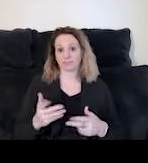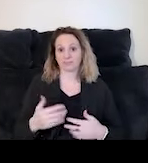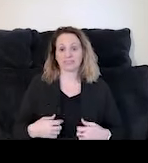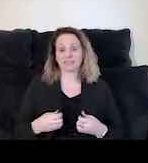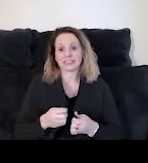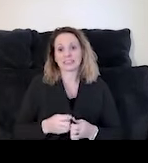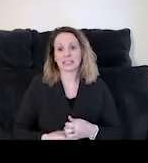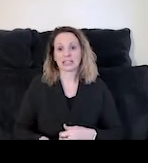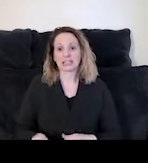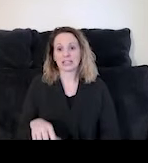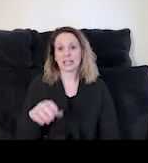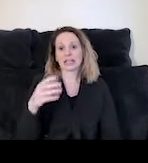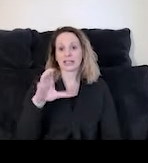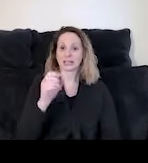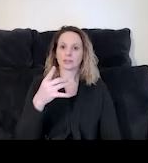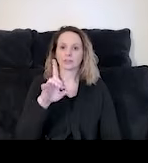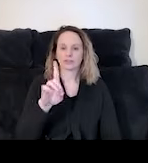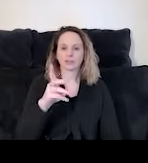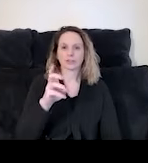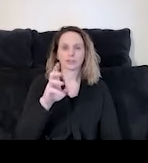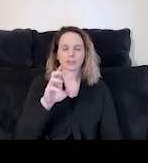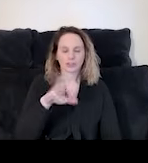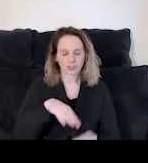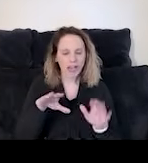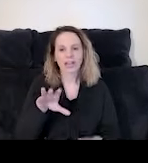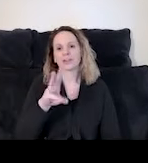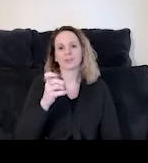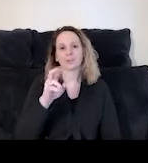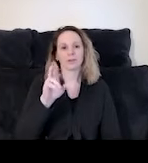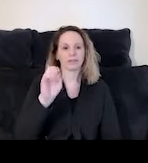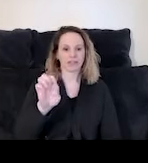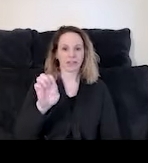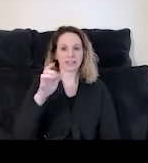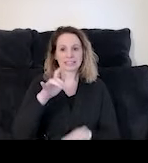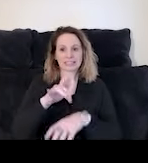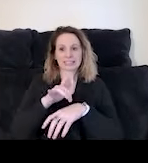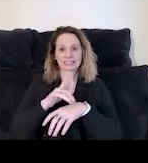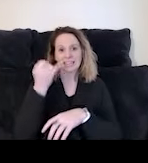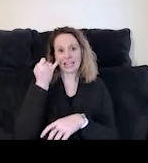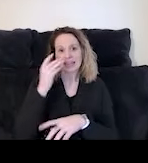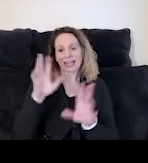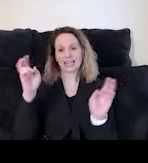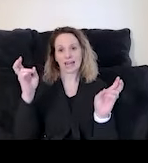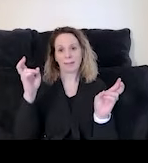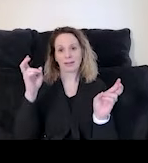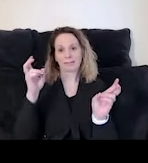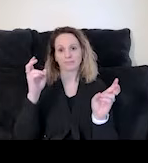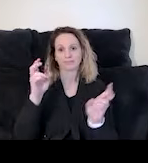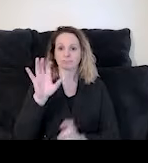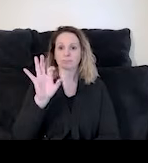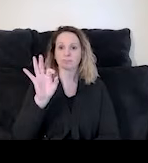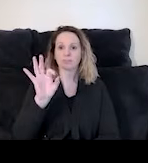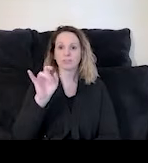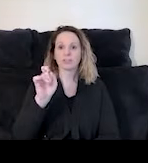like child welfare as an example, just one example, when they touch on child welfare and are placed in foster homes because